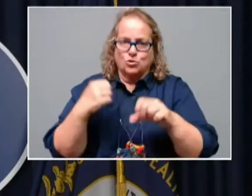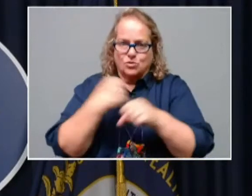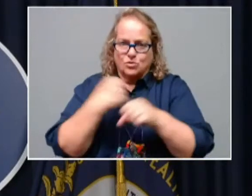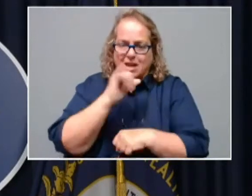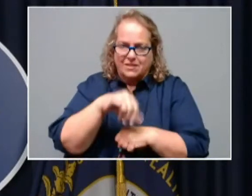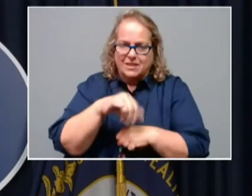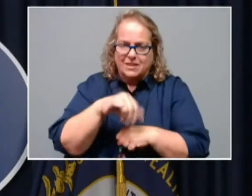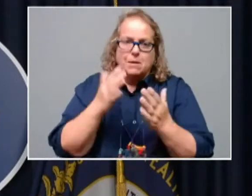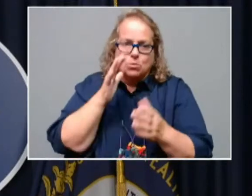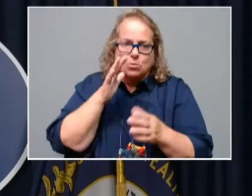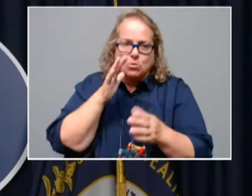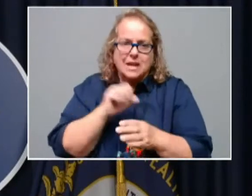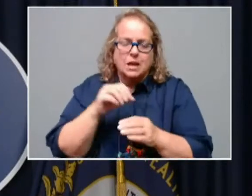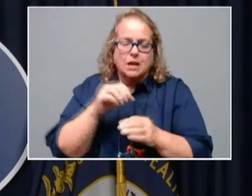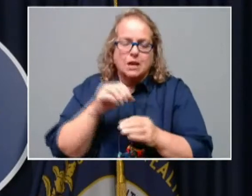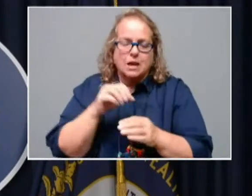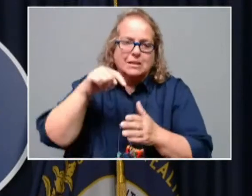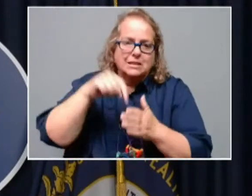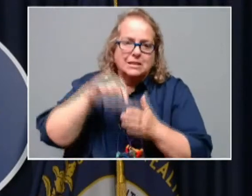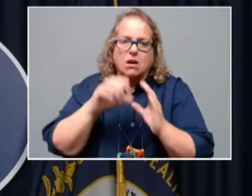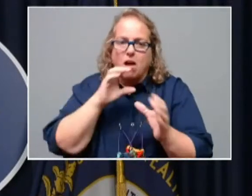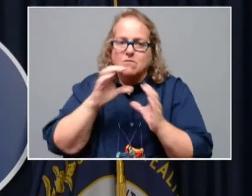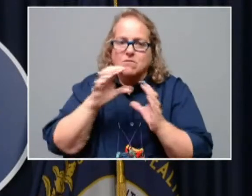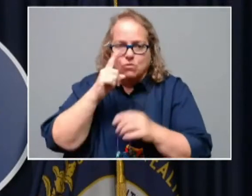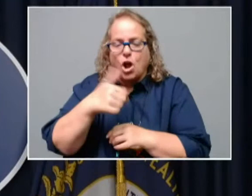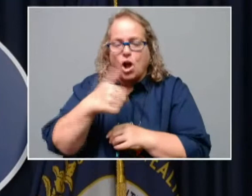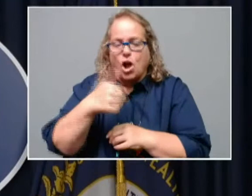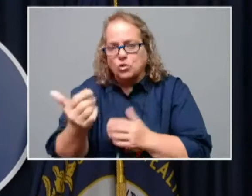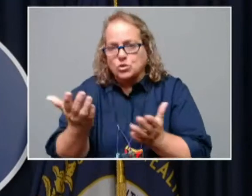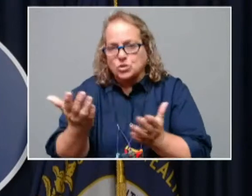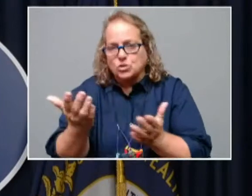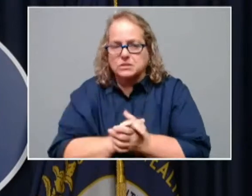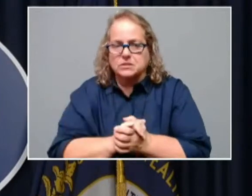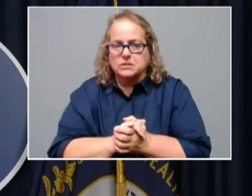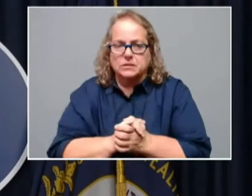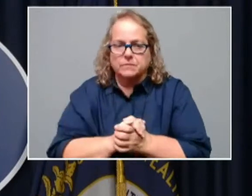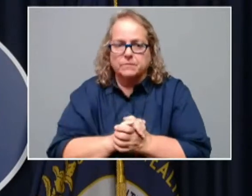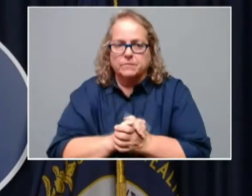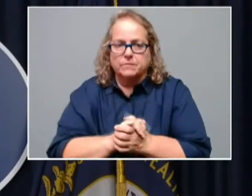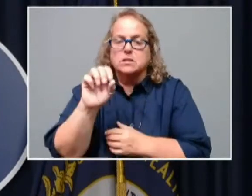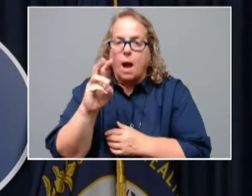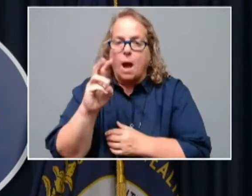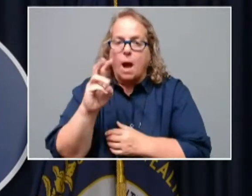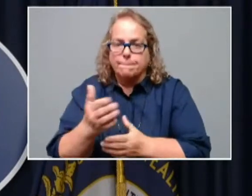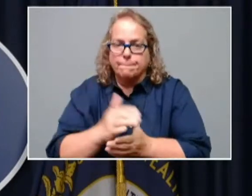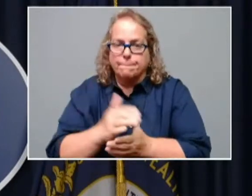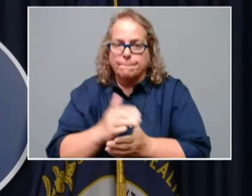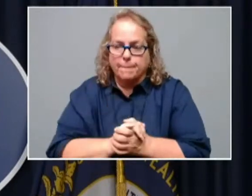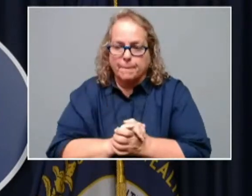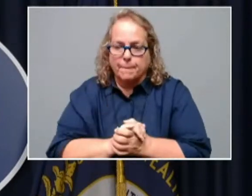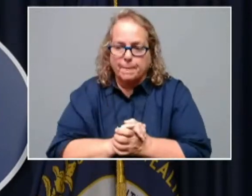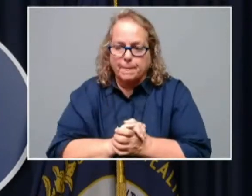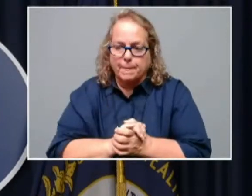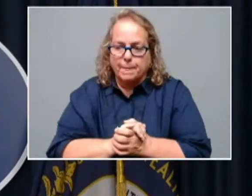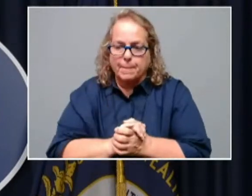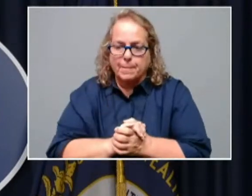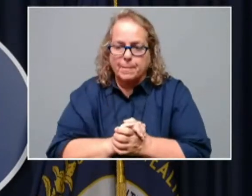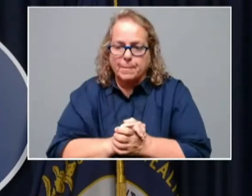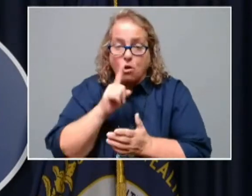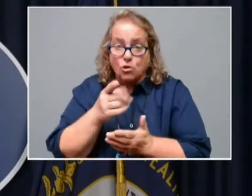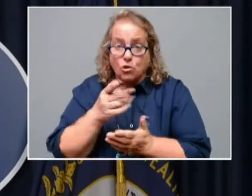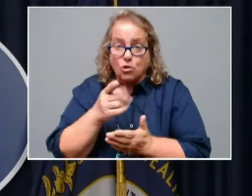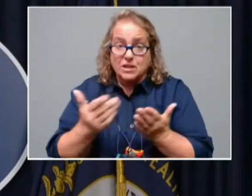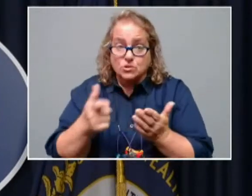deeper conversation for the others. Tom. Governor, are there things that you can do through the